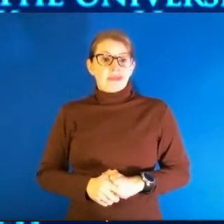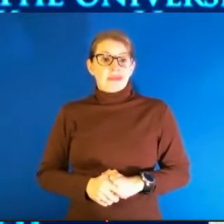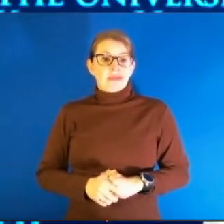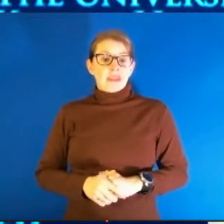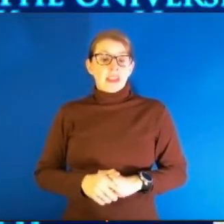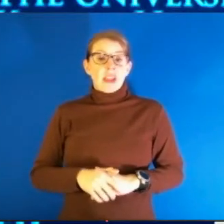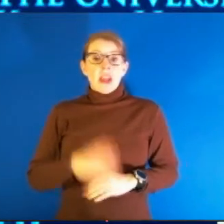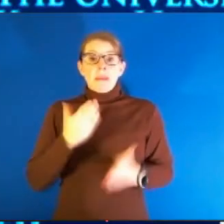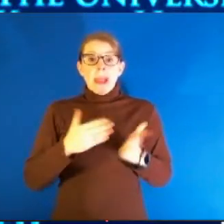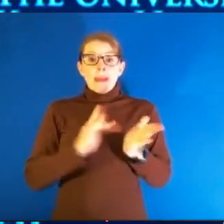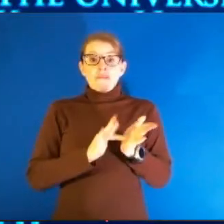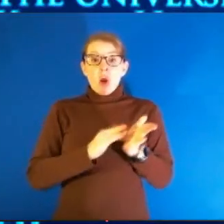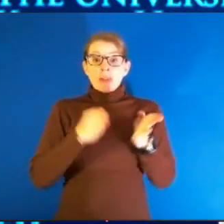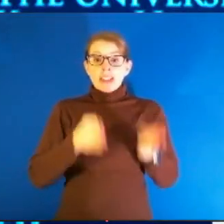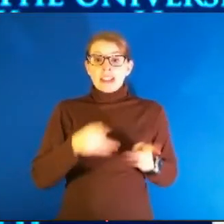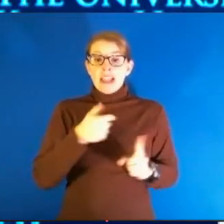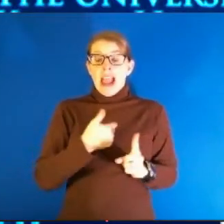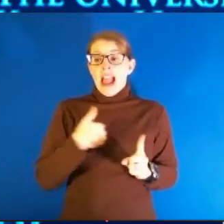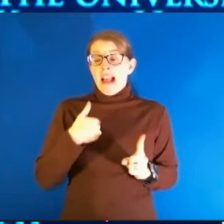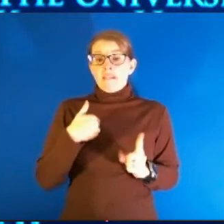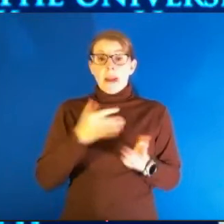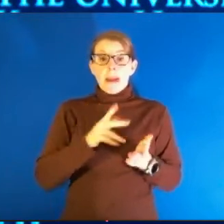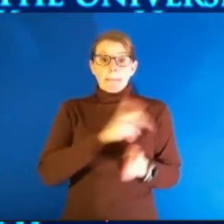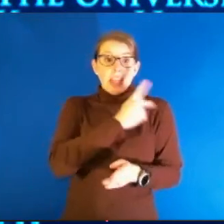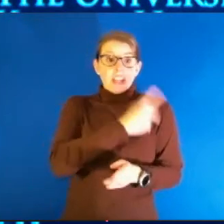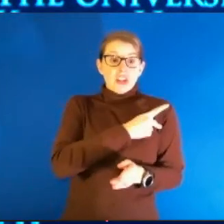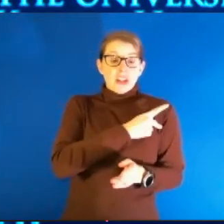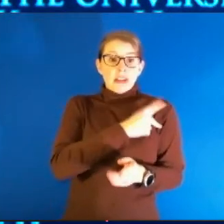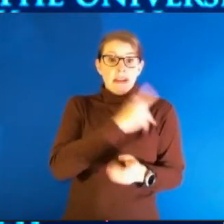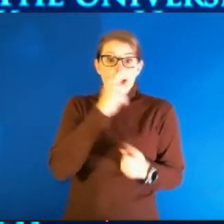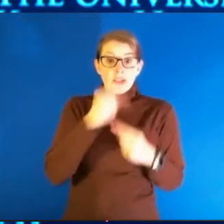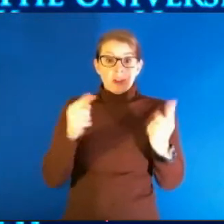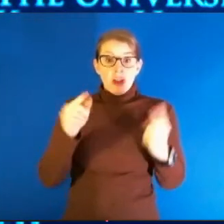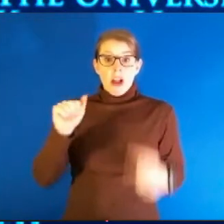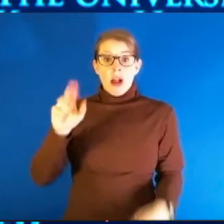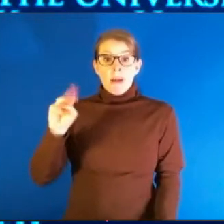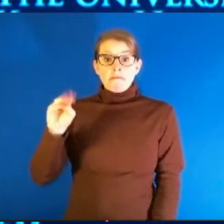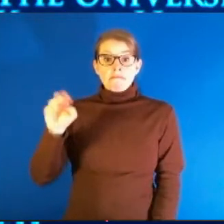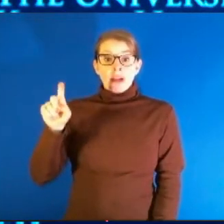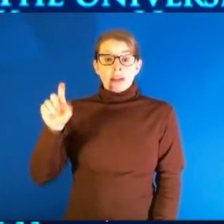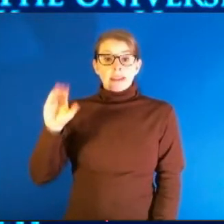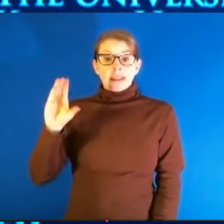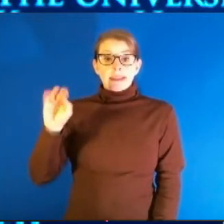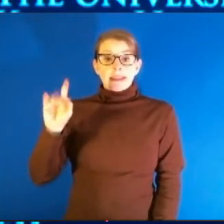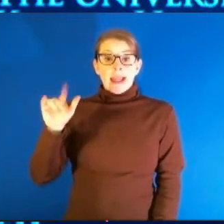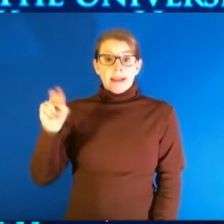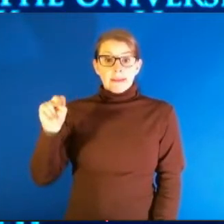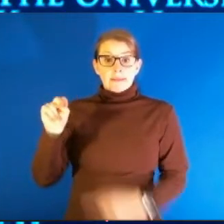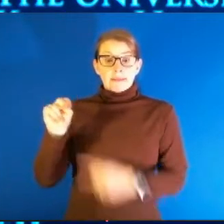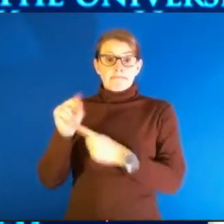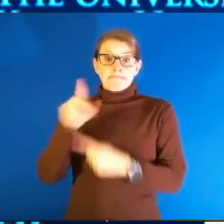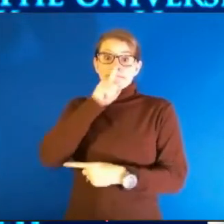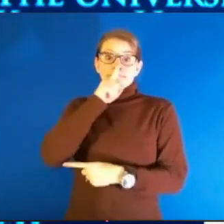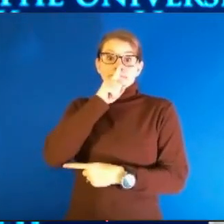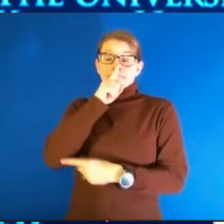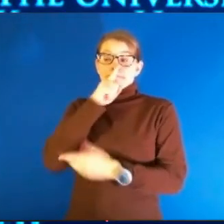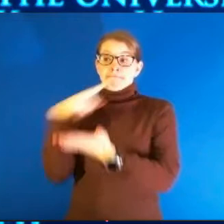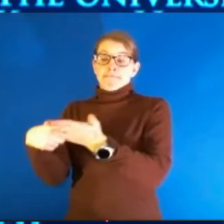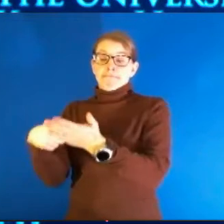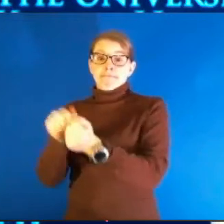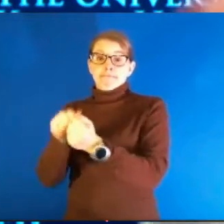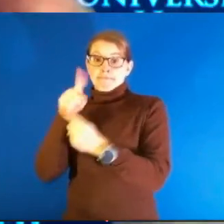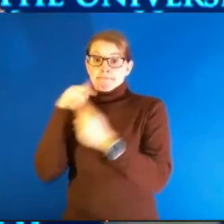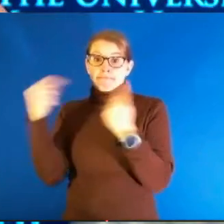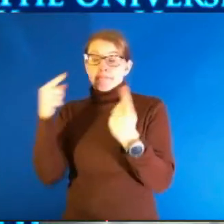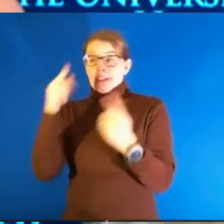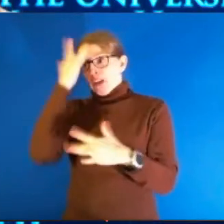have. Maybe it's a patient allergy to amoxicillin. I don't have it. They didn't mention it to me when we talked to them about their allergies. They forgot it, omitted it,